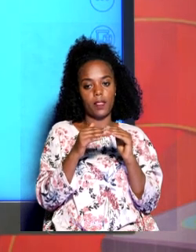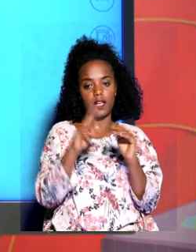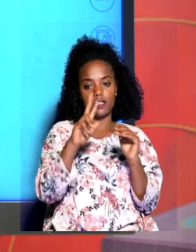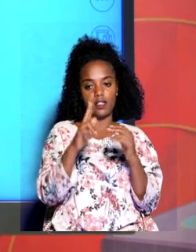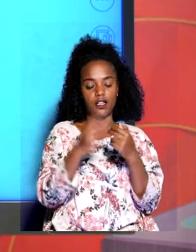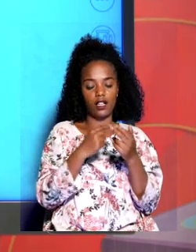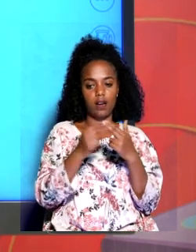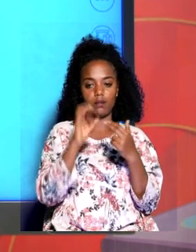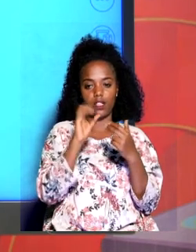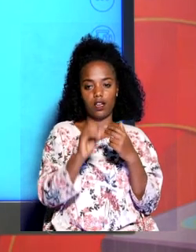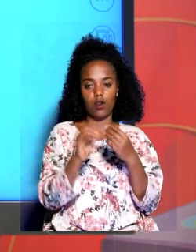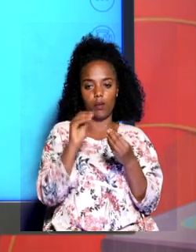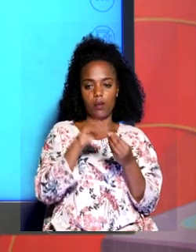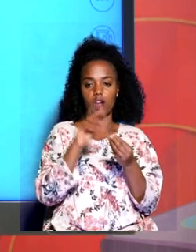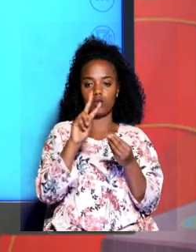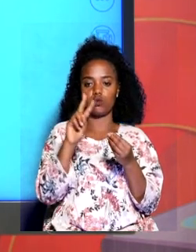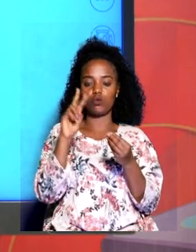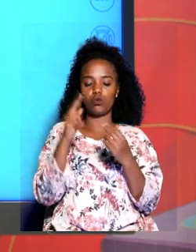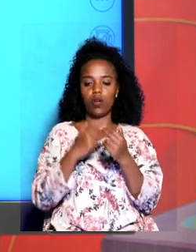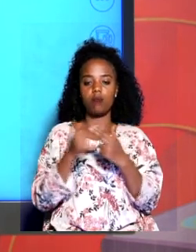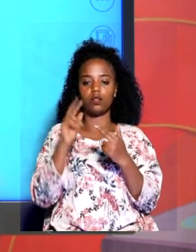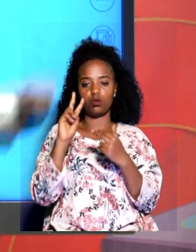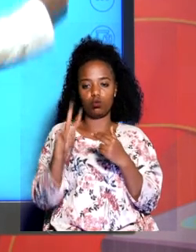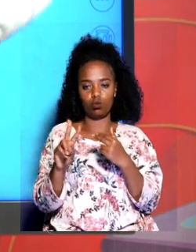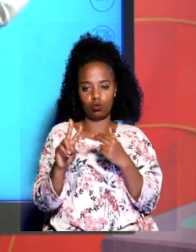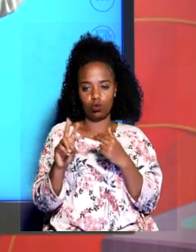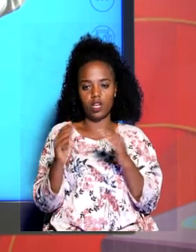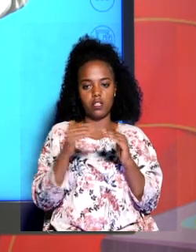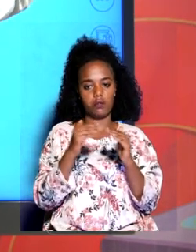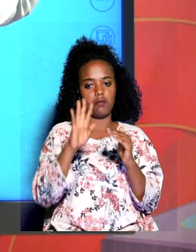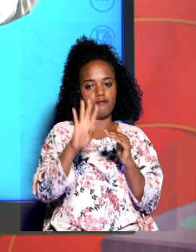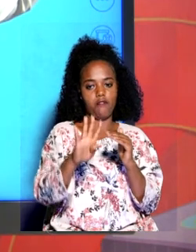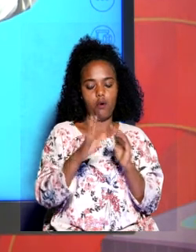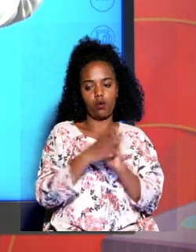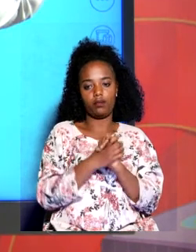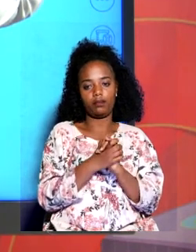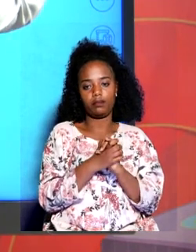3 times 0 plus 2 times 2. It will be 4.